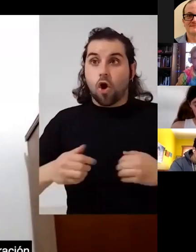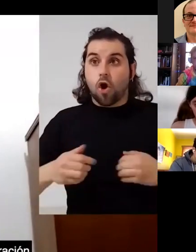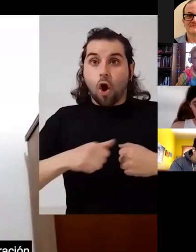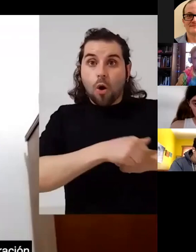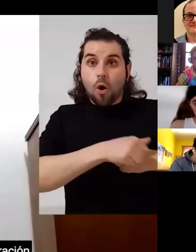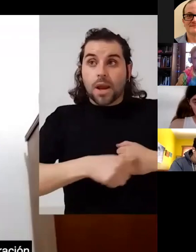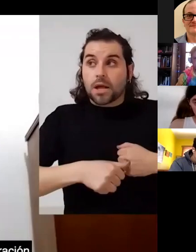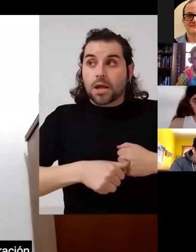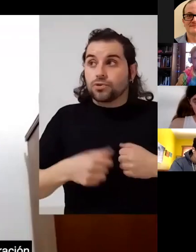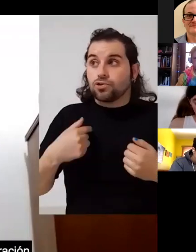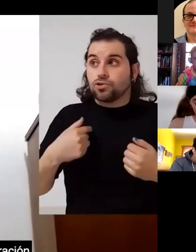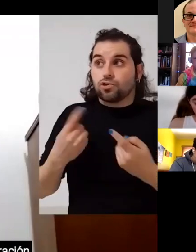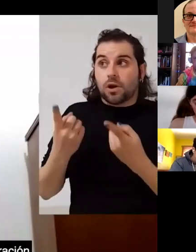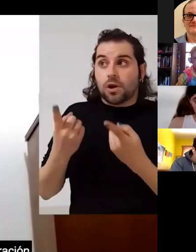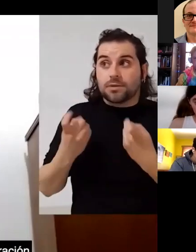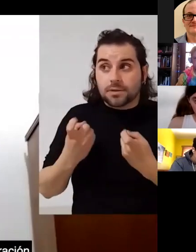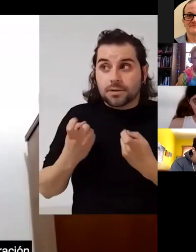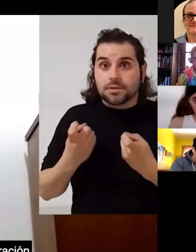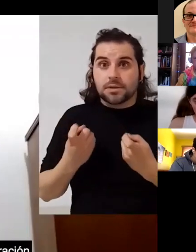to